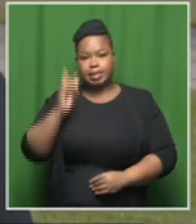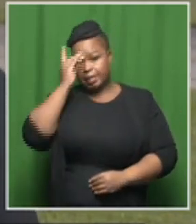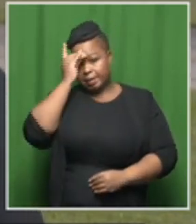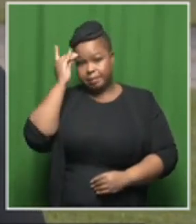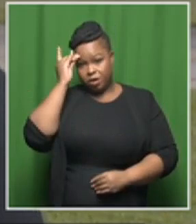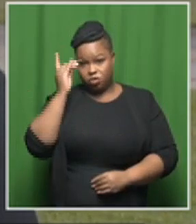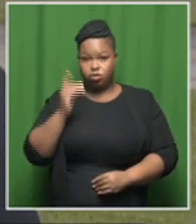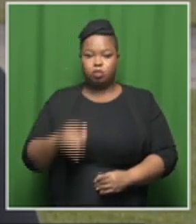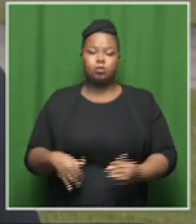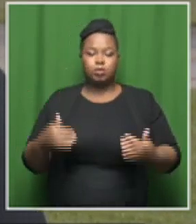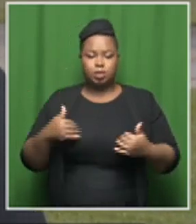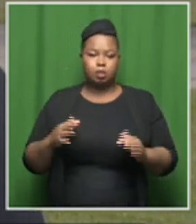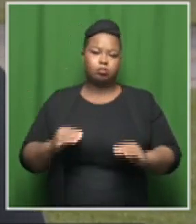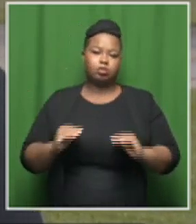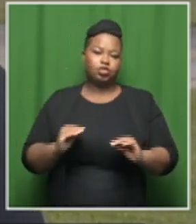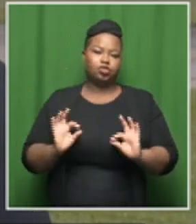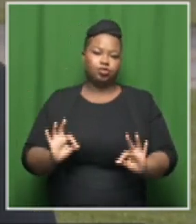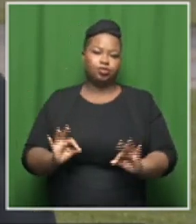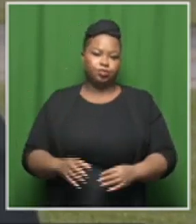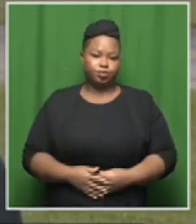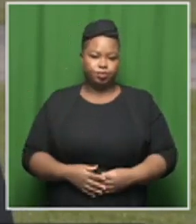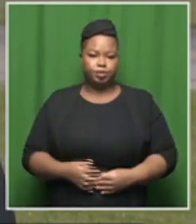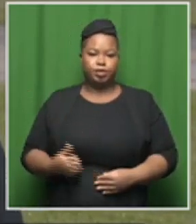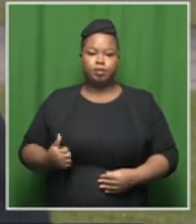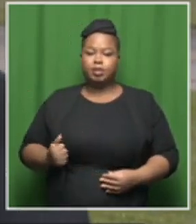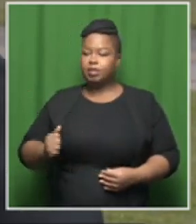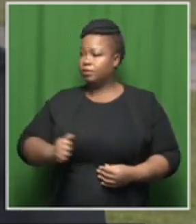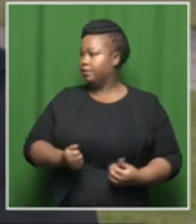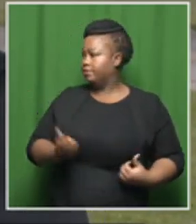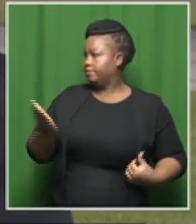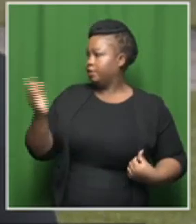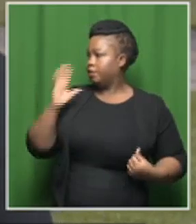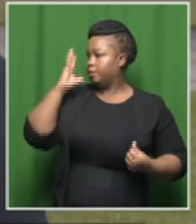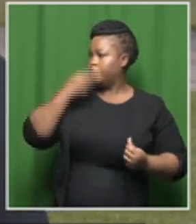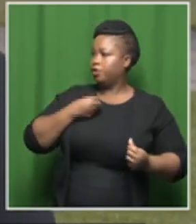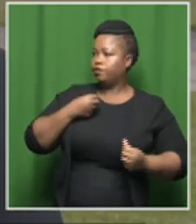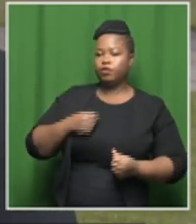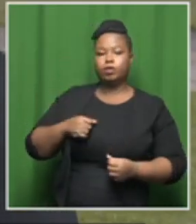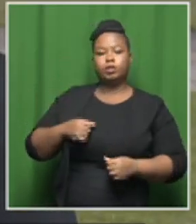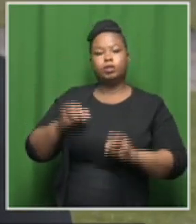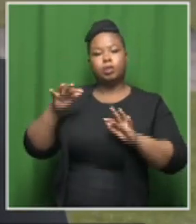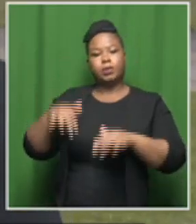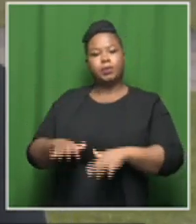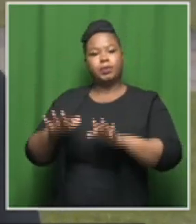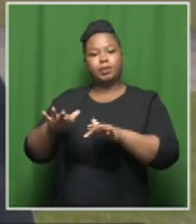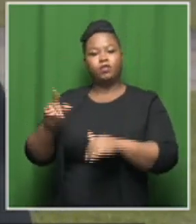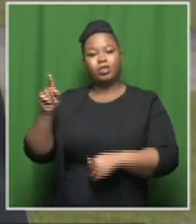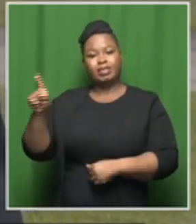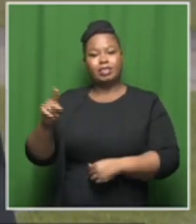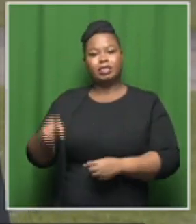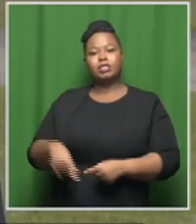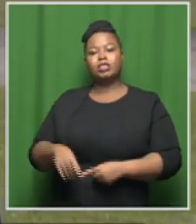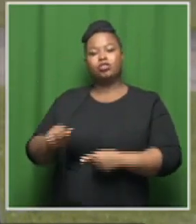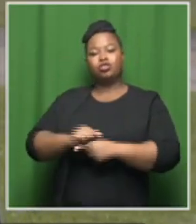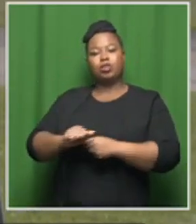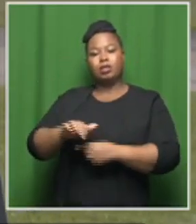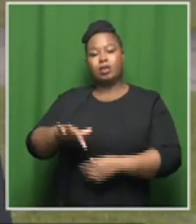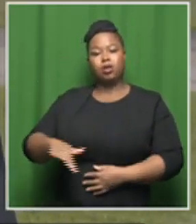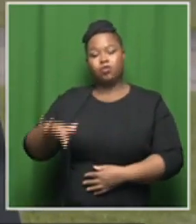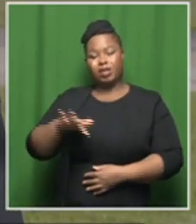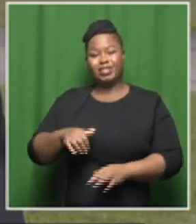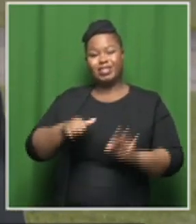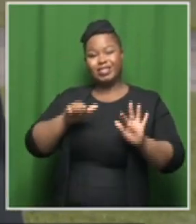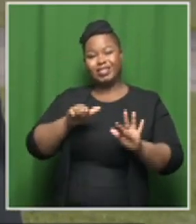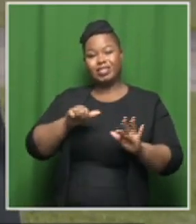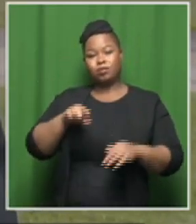year. And we have behind us the beautiful Sunshine Coast, one of the best training areas in the world. We have